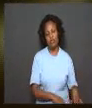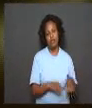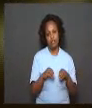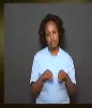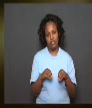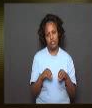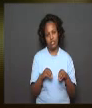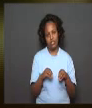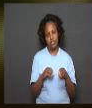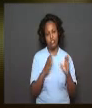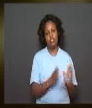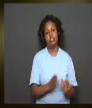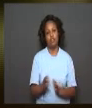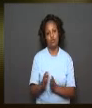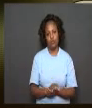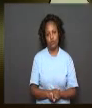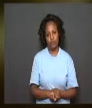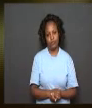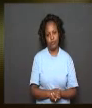Students, let's get ready.